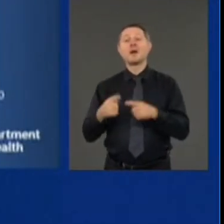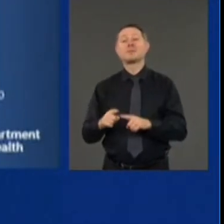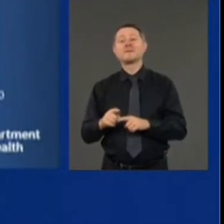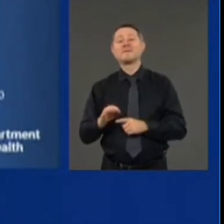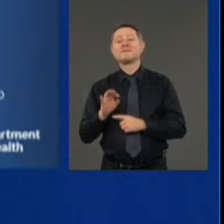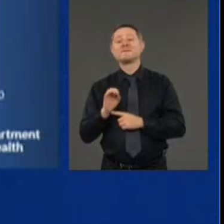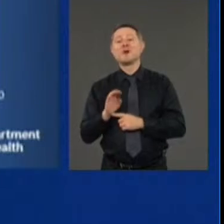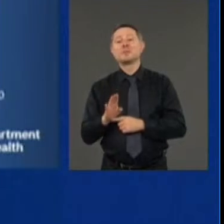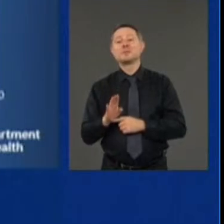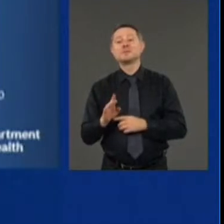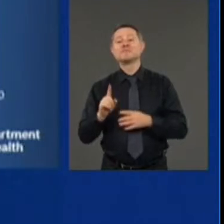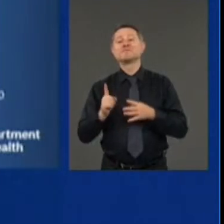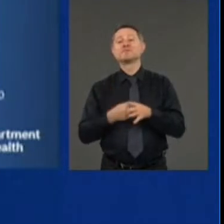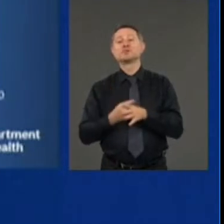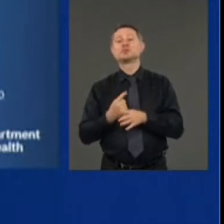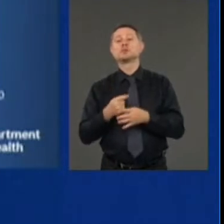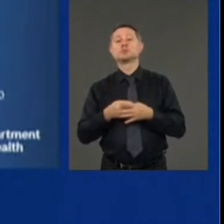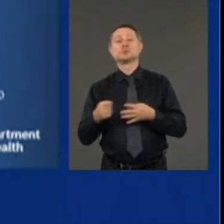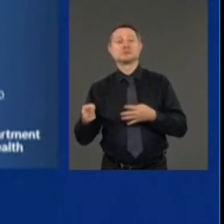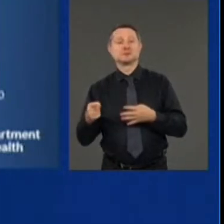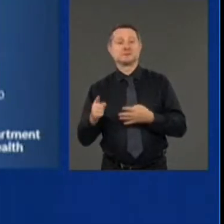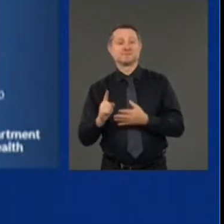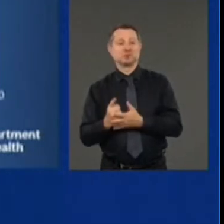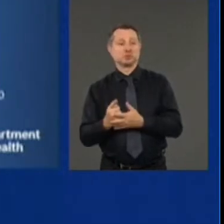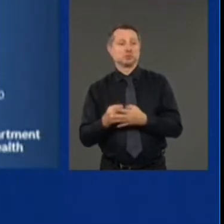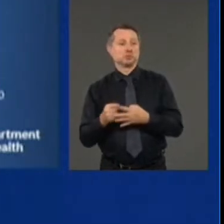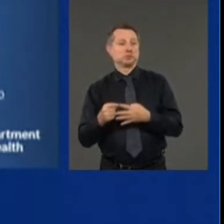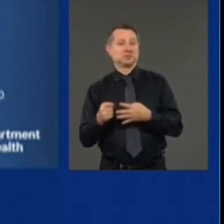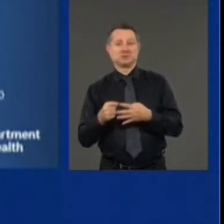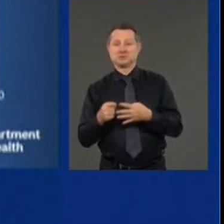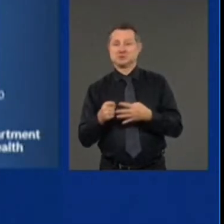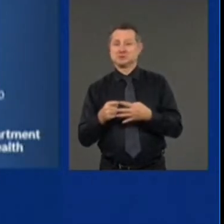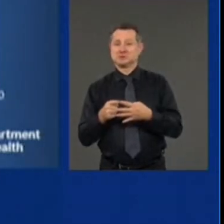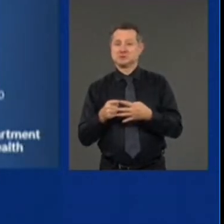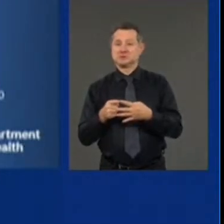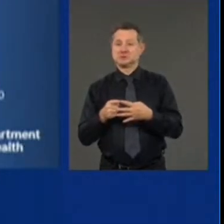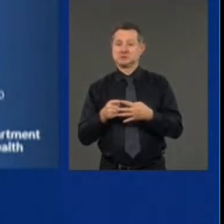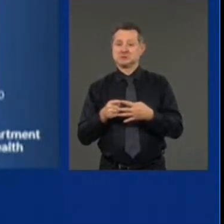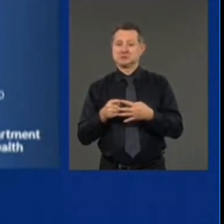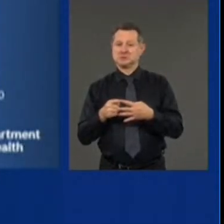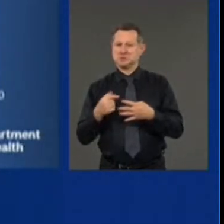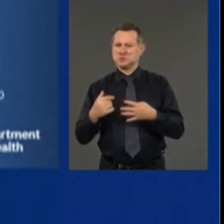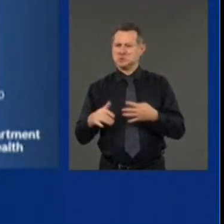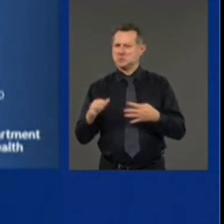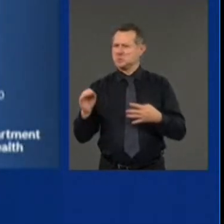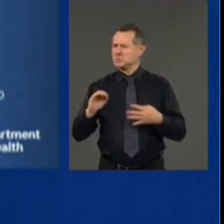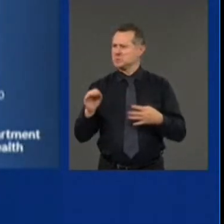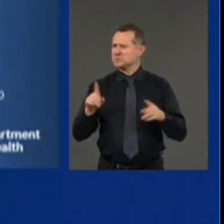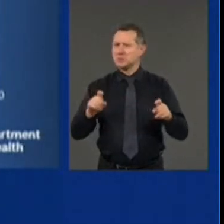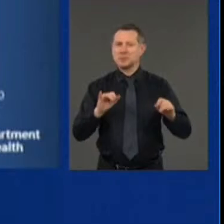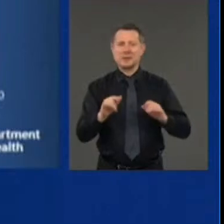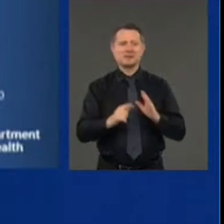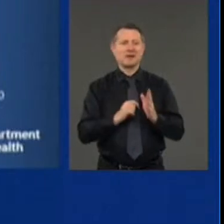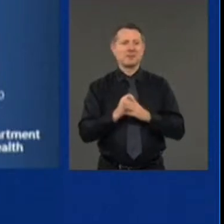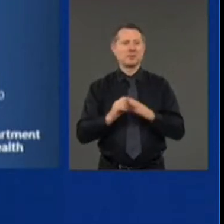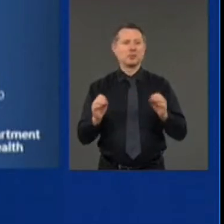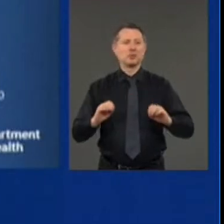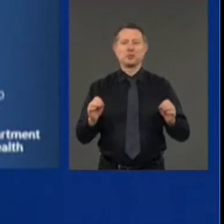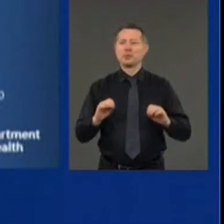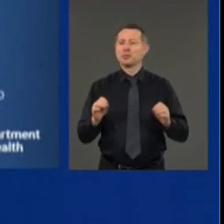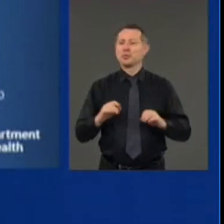Rich will speak to this afterwards. But back then, we weren't even testing for it. We didn't even have a